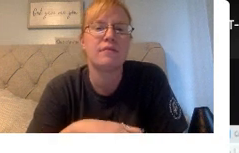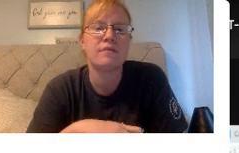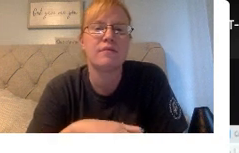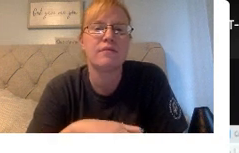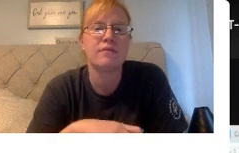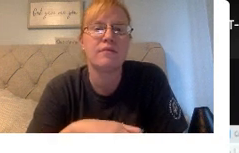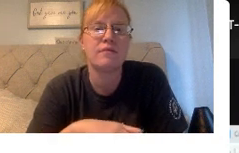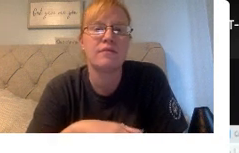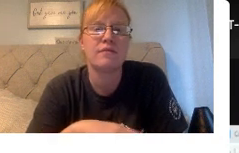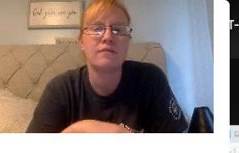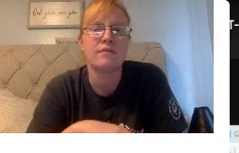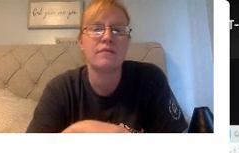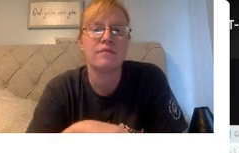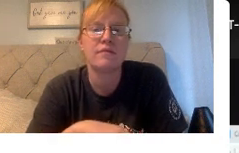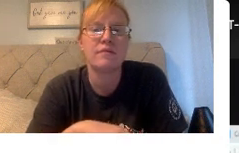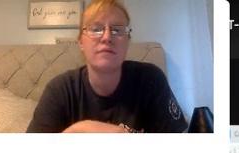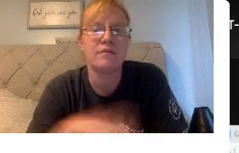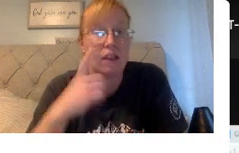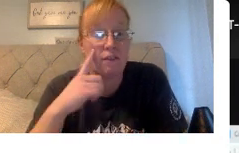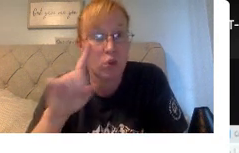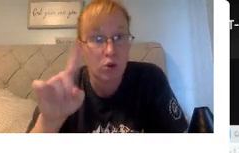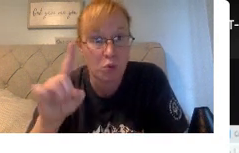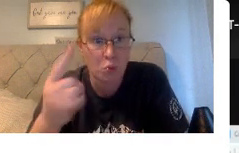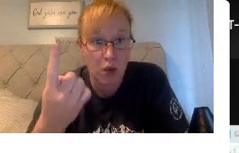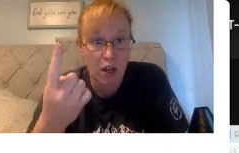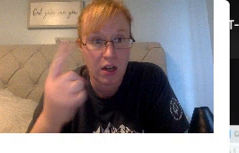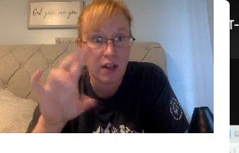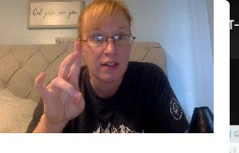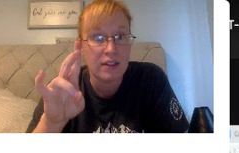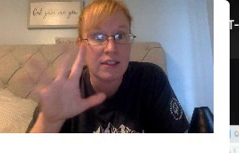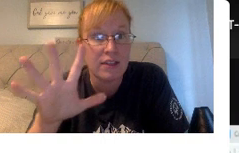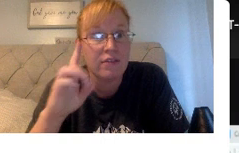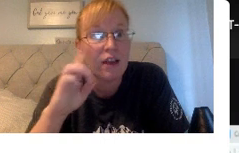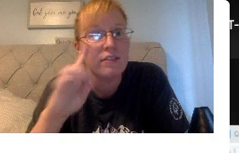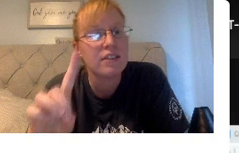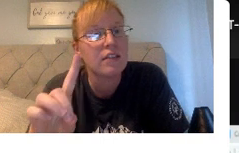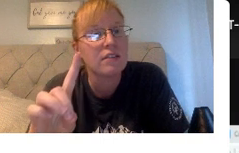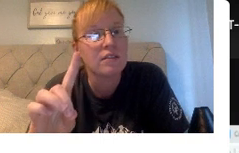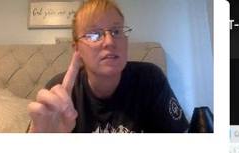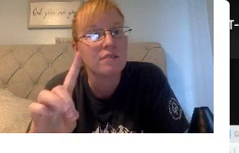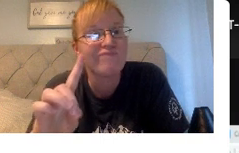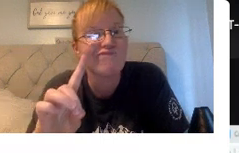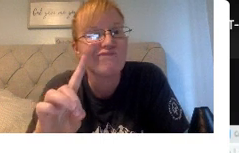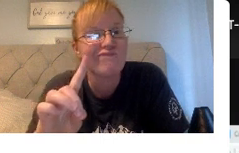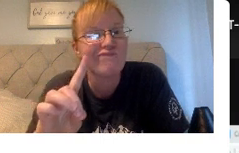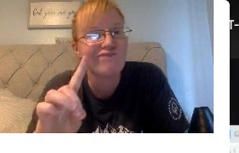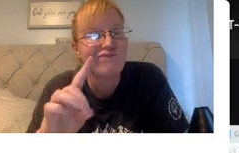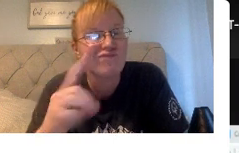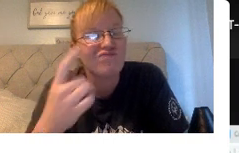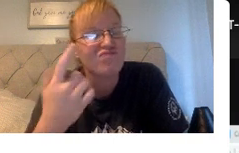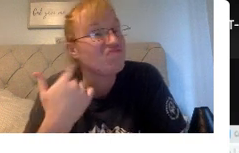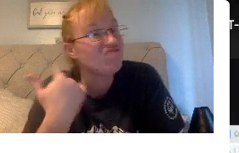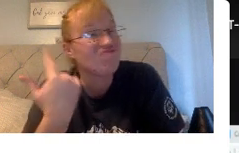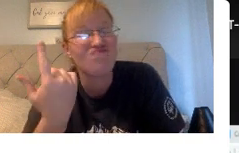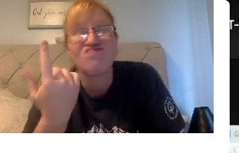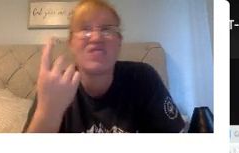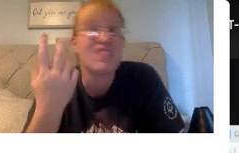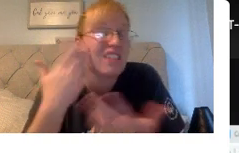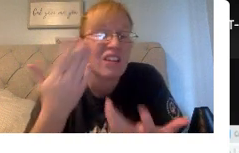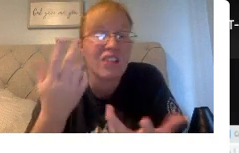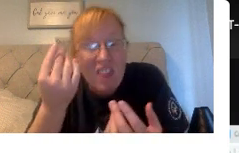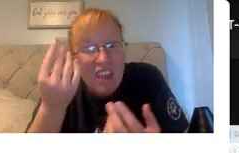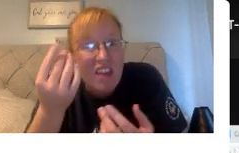just pineapple, I think, for $1.75. Okay. So like I always do, I'm going to look at